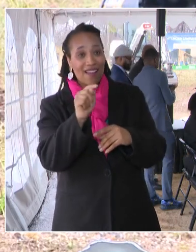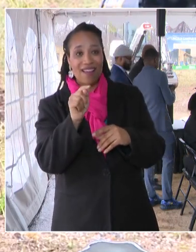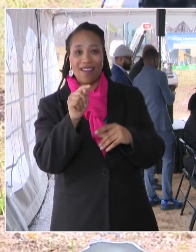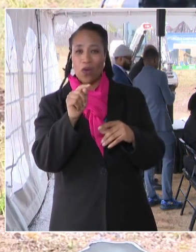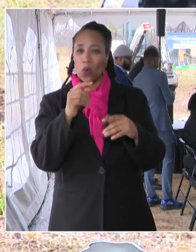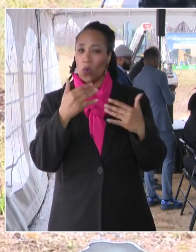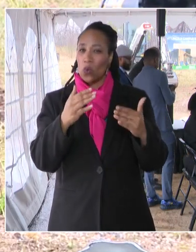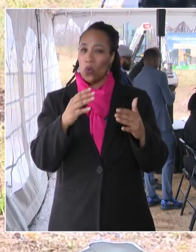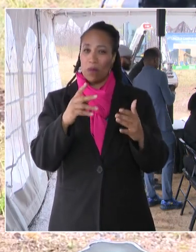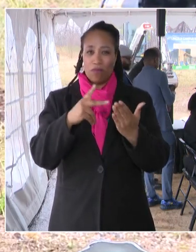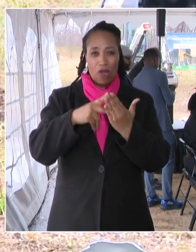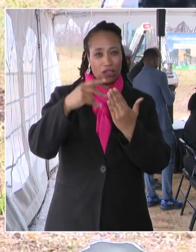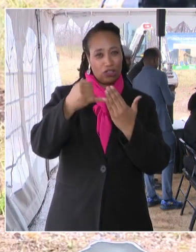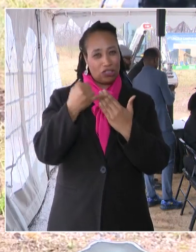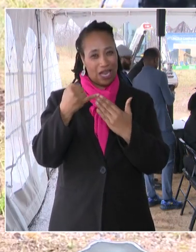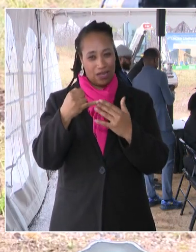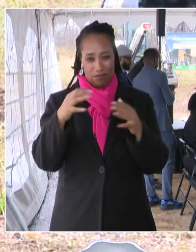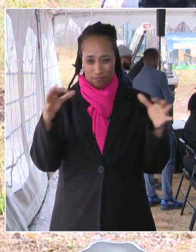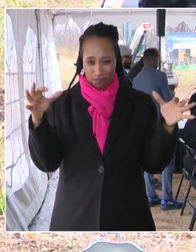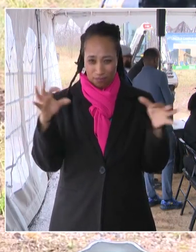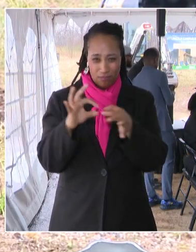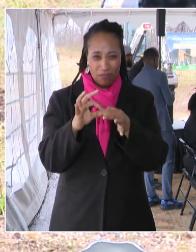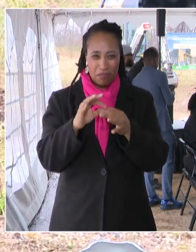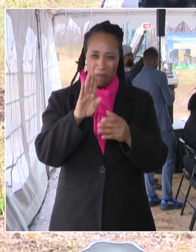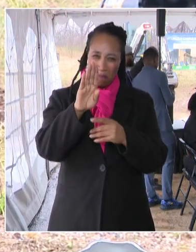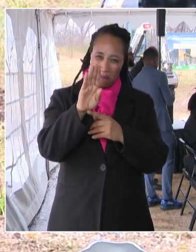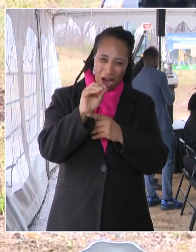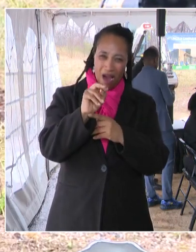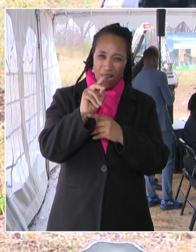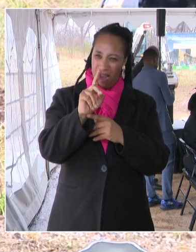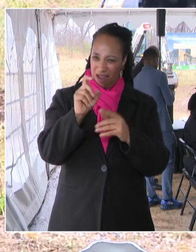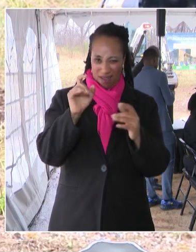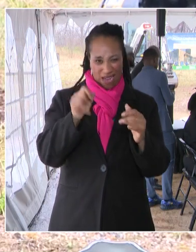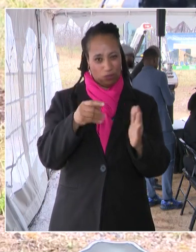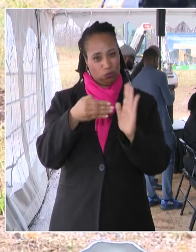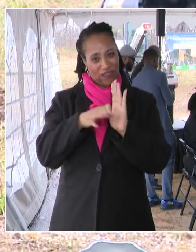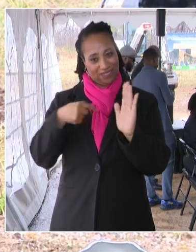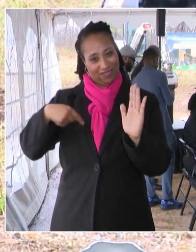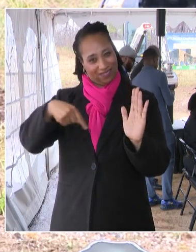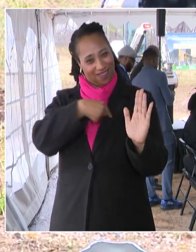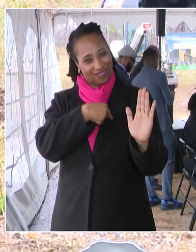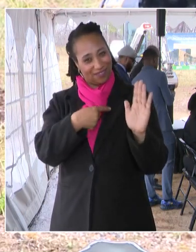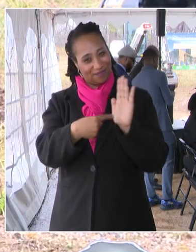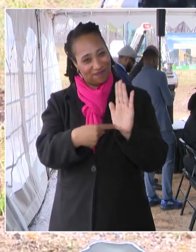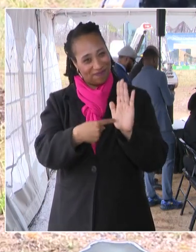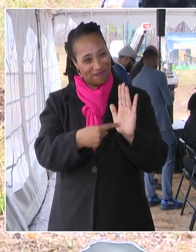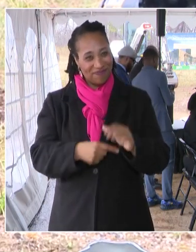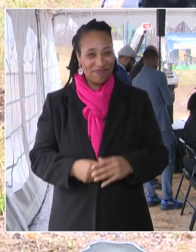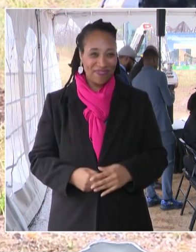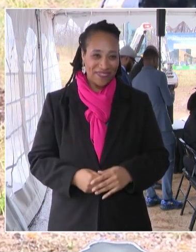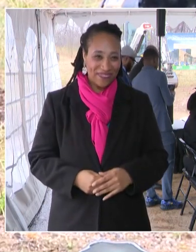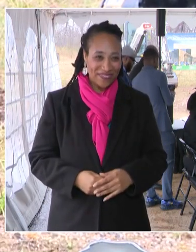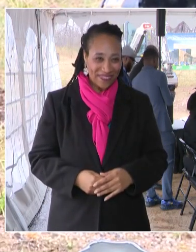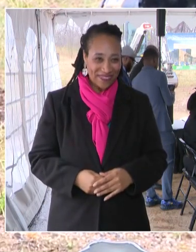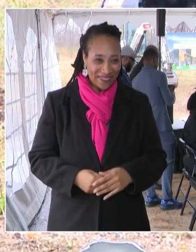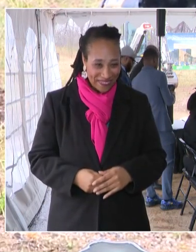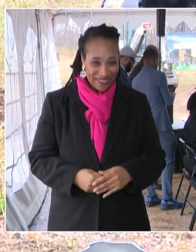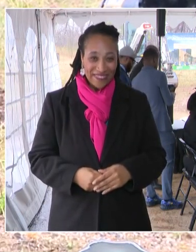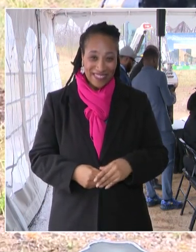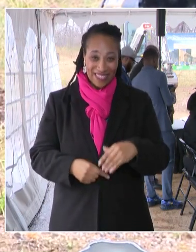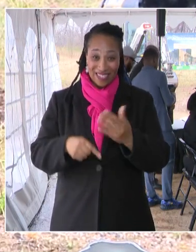Mac Freeman, and I have the privilege and honor to serve as your director for the D.C. Department of Parks